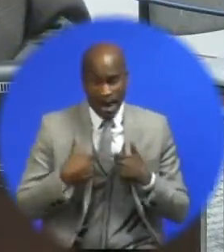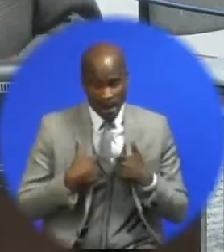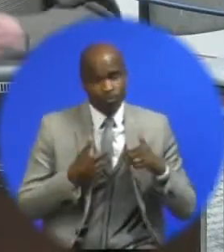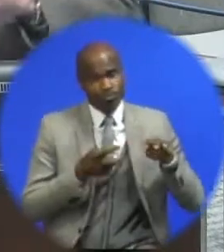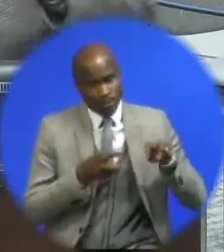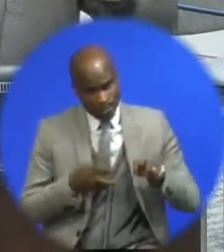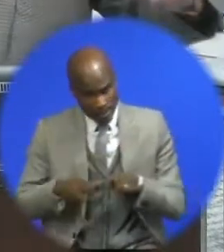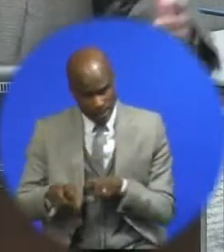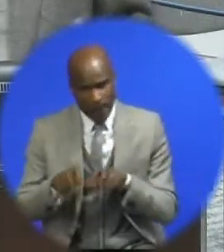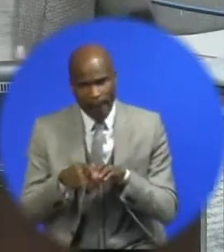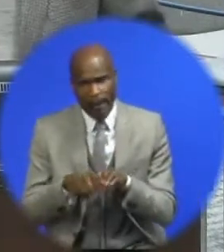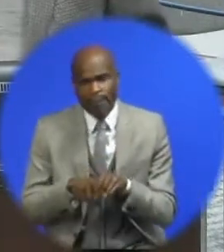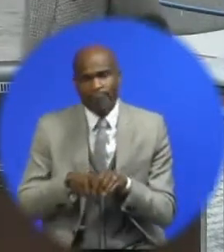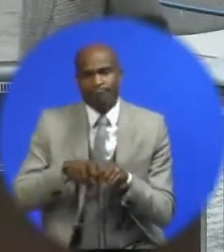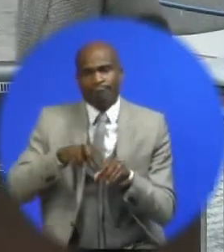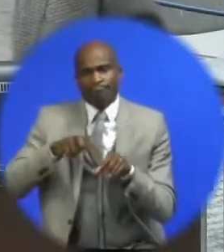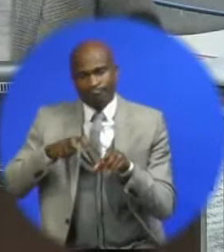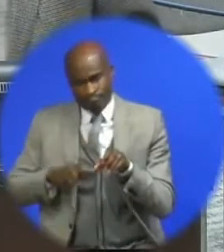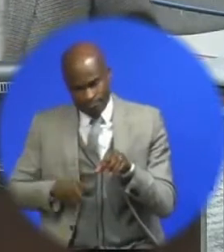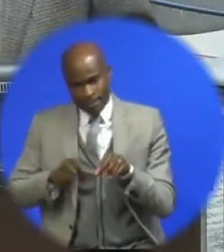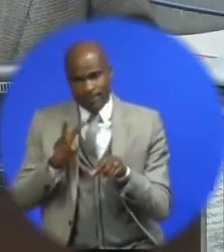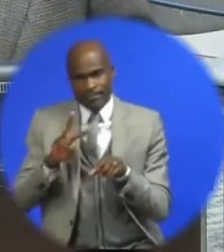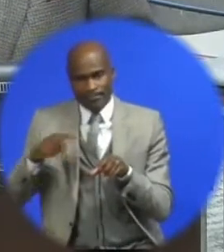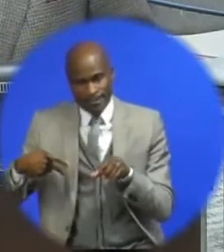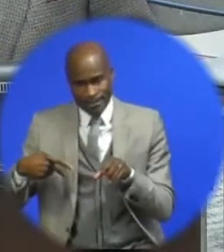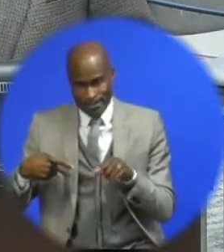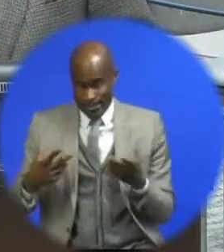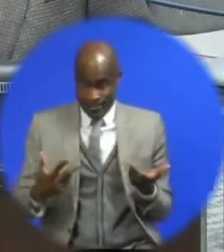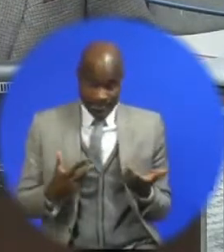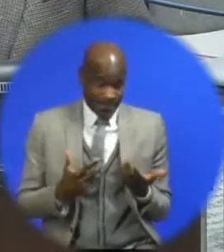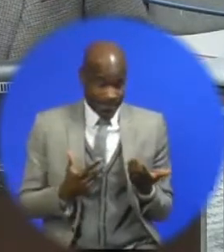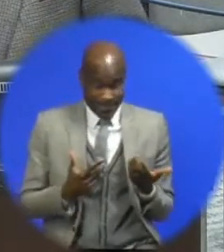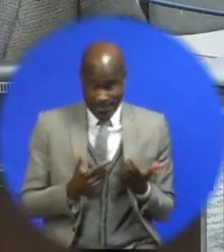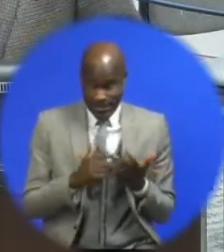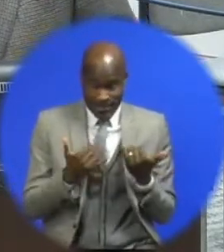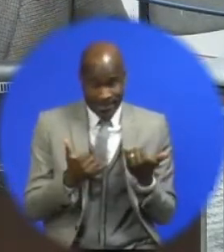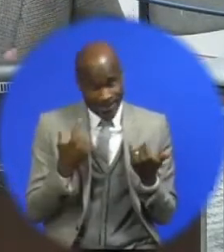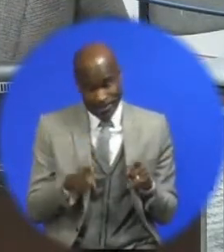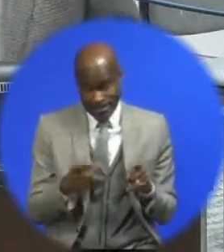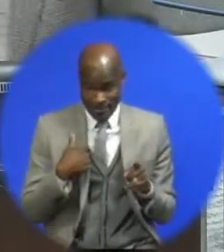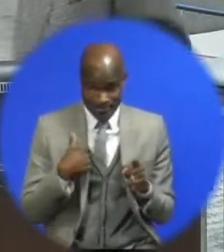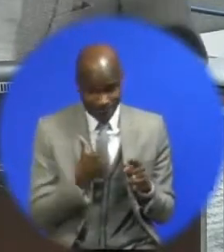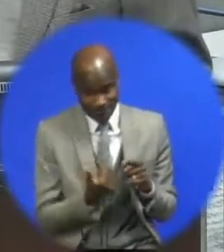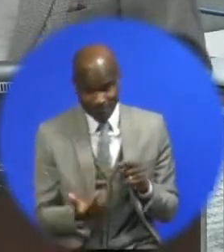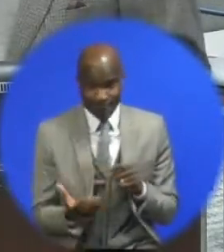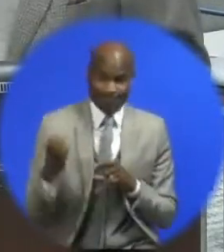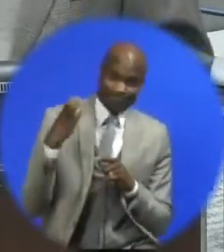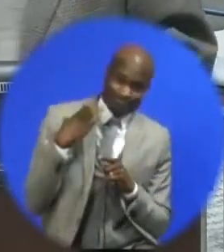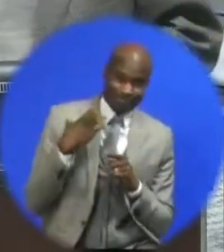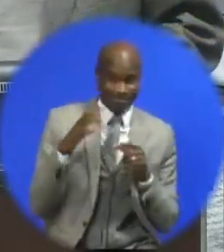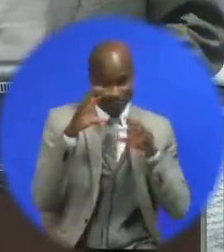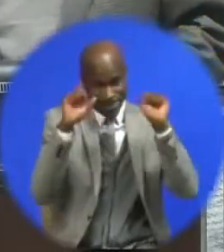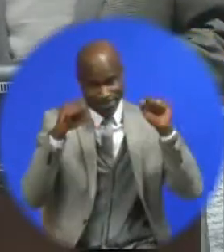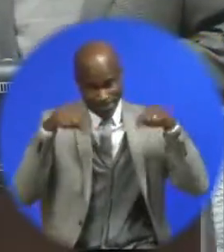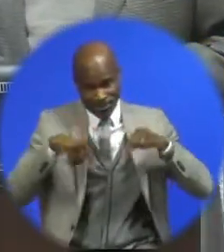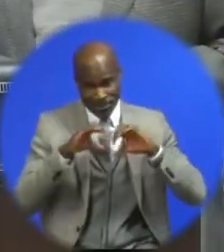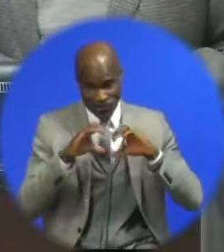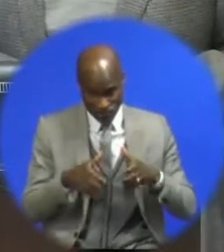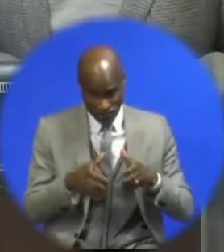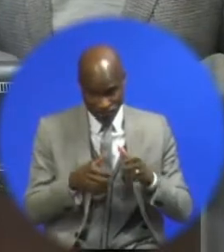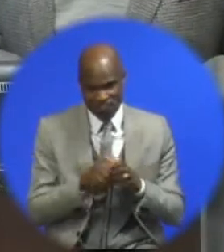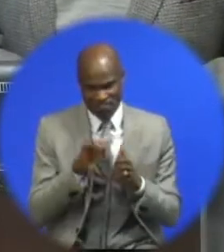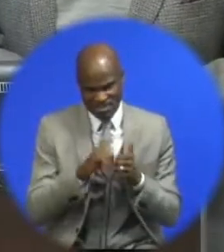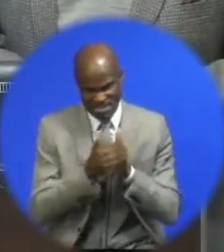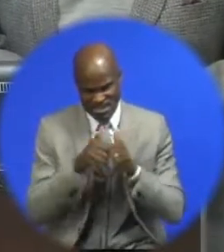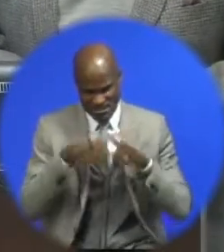that group. So somehow I ended up as president of this group. So that's how the idea came about. And we were getting